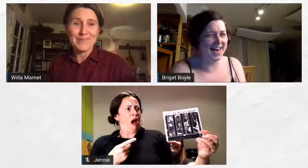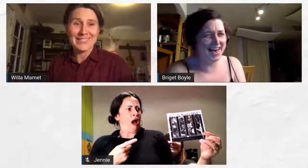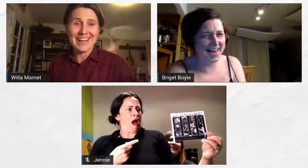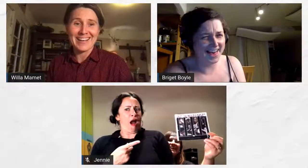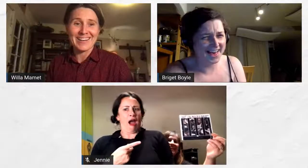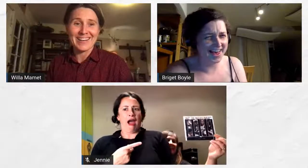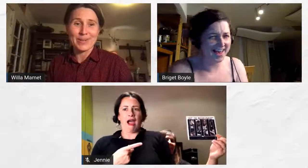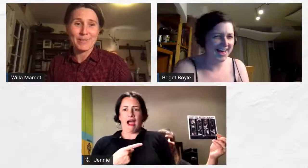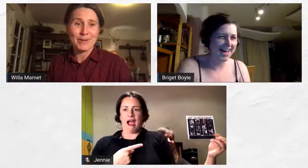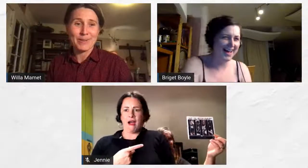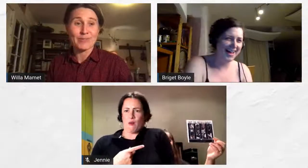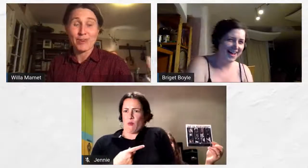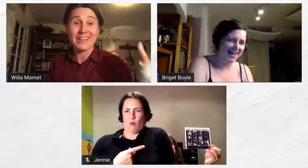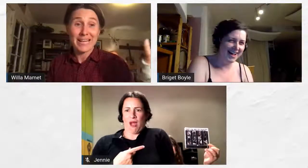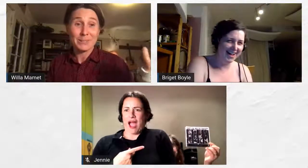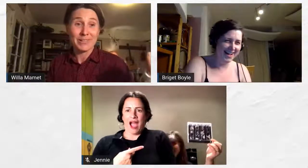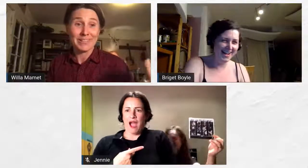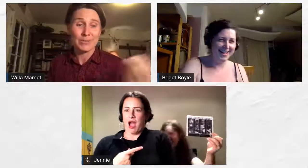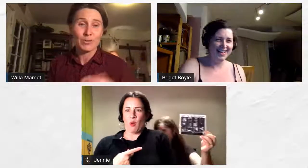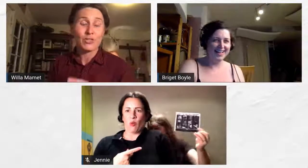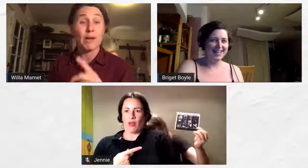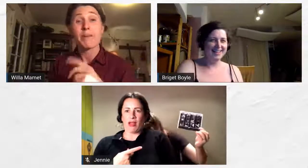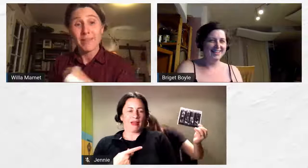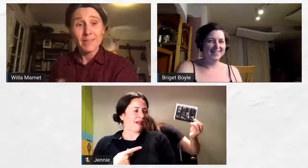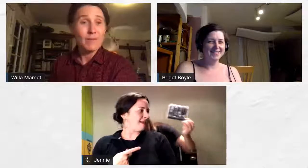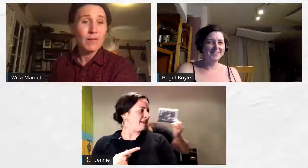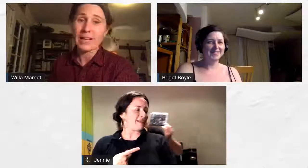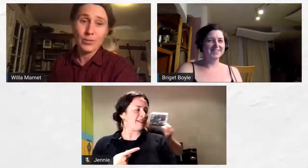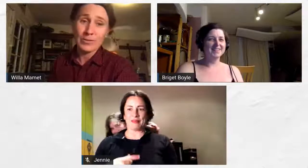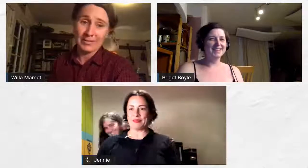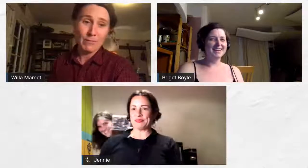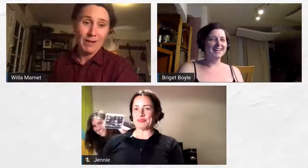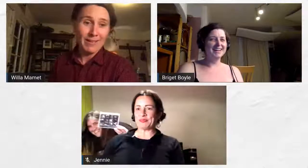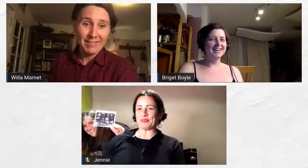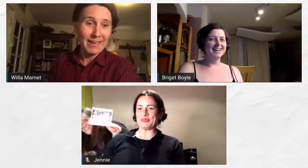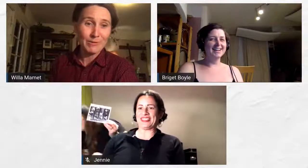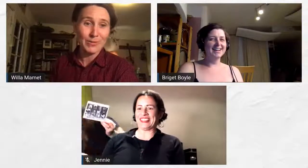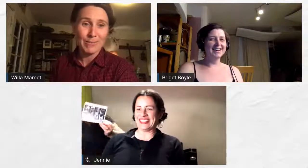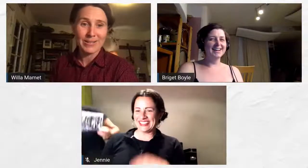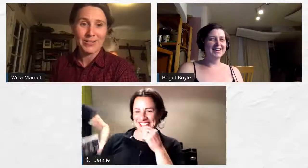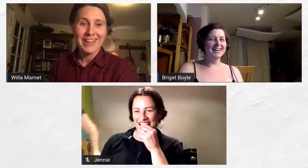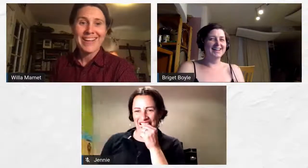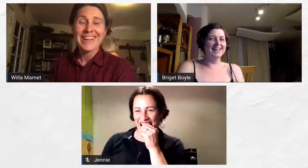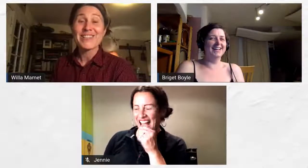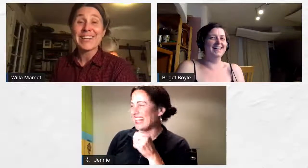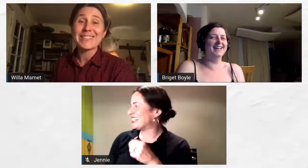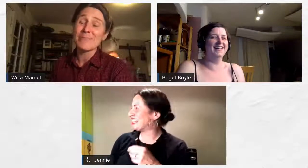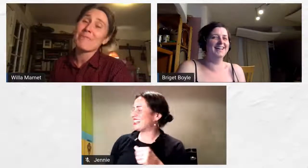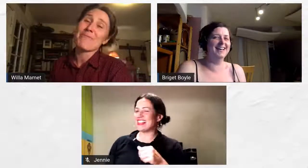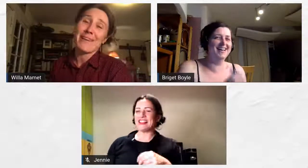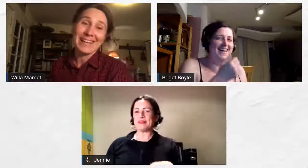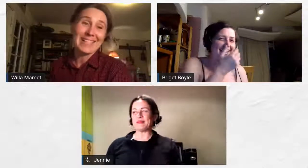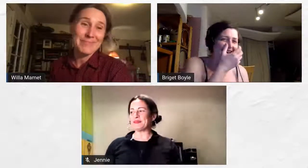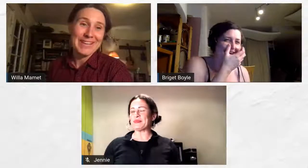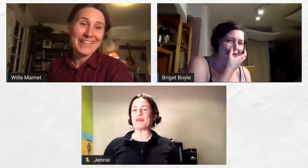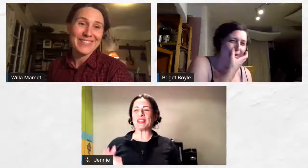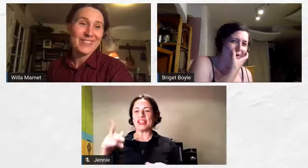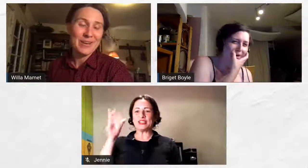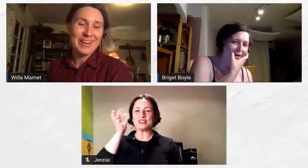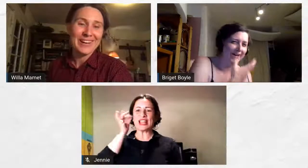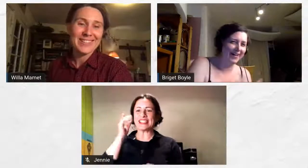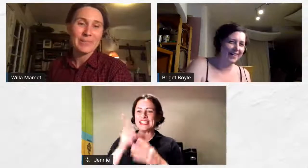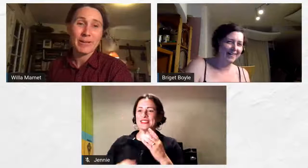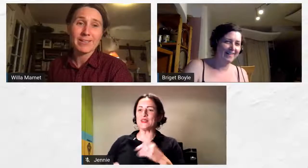unobtrusively beside our interpreter, who's trying desperately to do her job exquisitely well. And thank you so much. Jenny stepped up very last minute